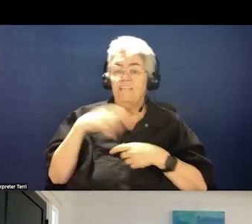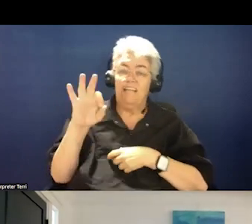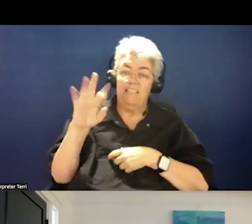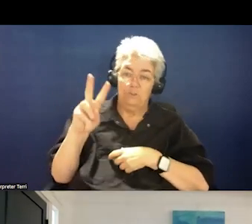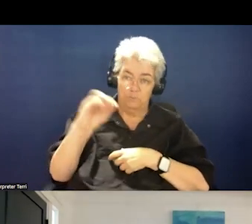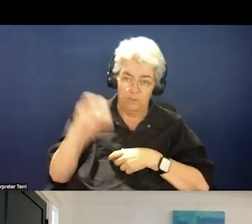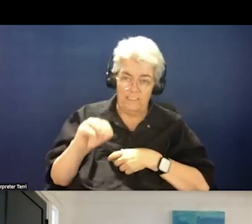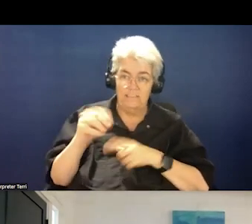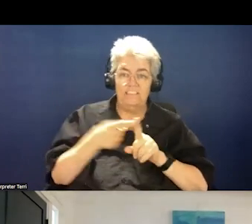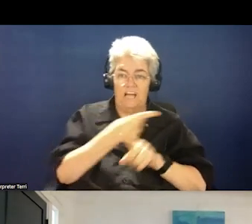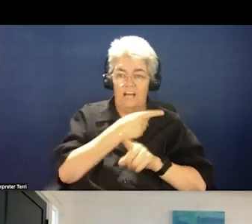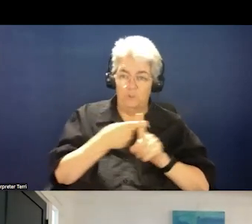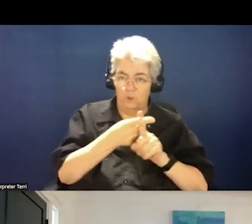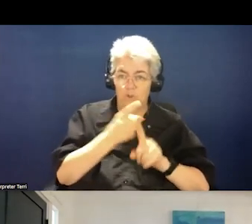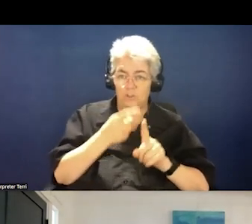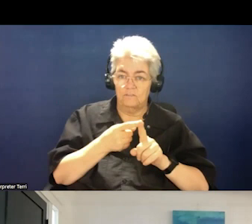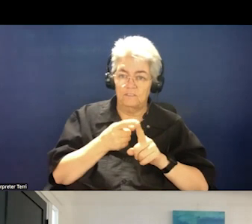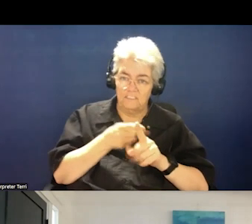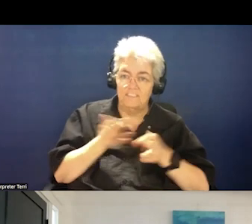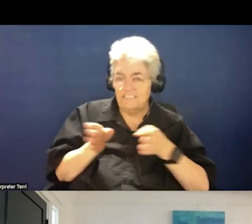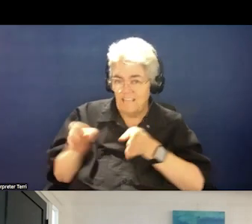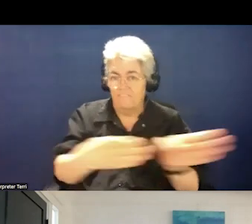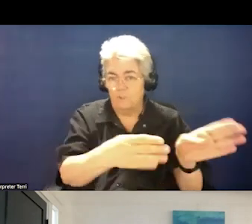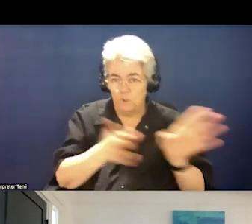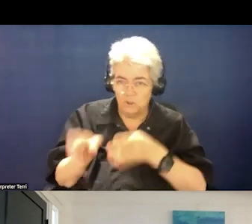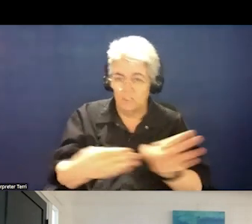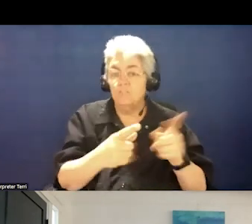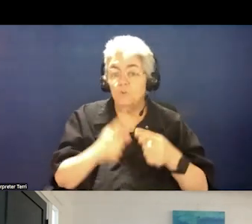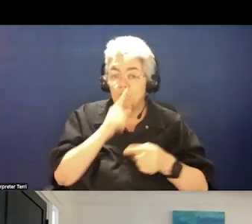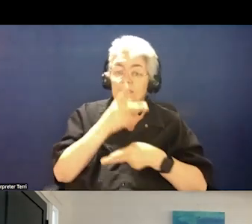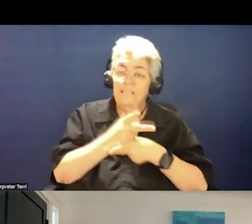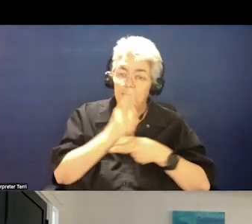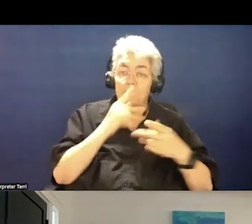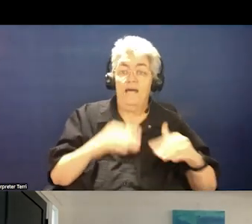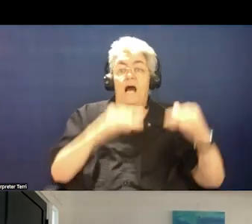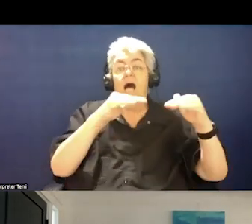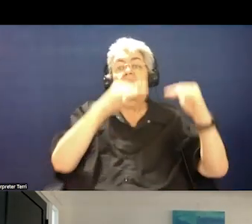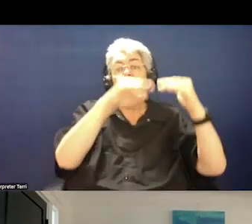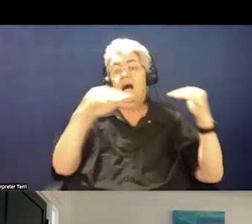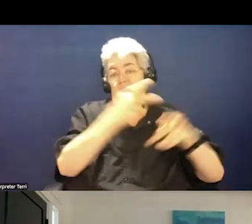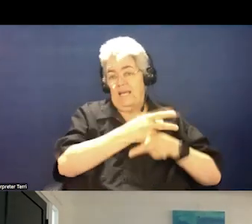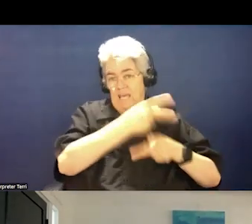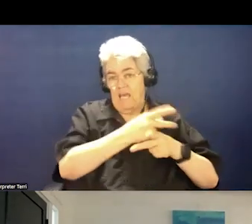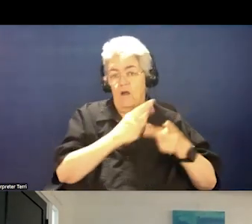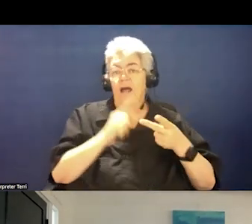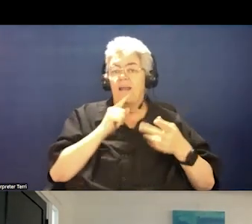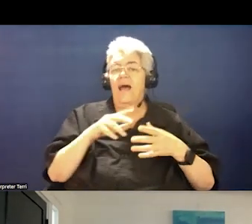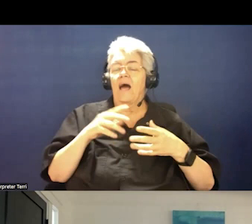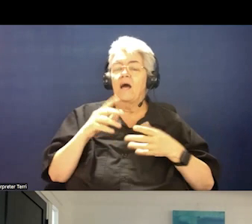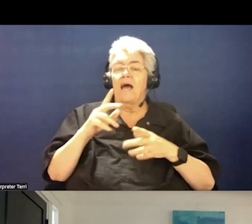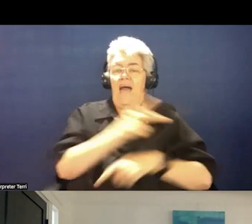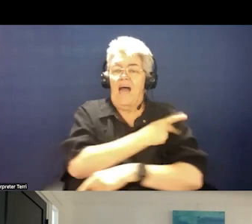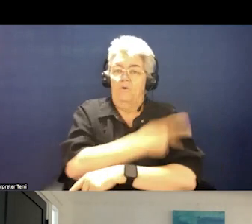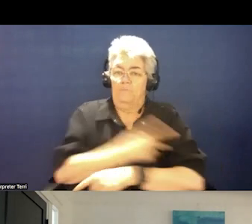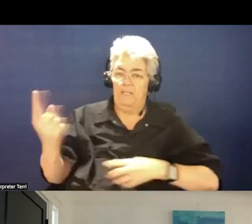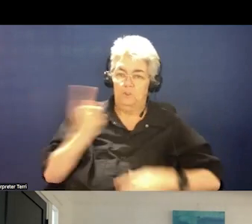rate. So really keeping kids at that level of care and in outpatient care. We have a high level of family engagement. We continue to